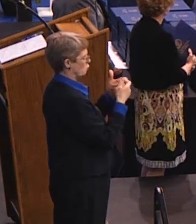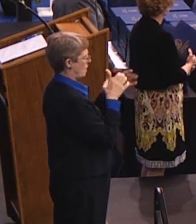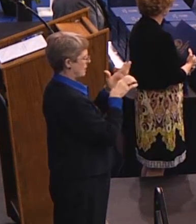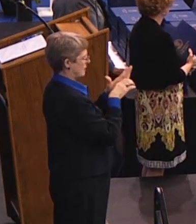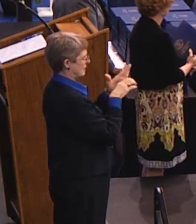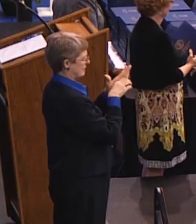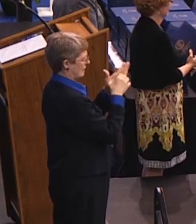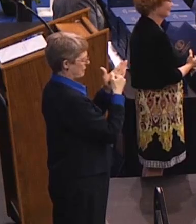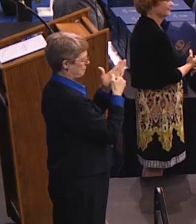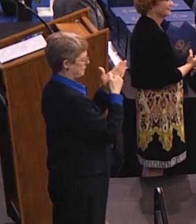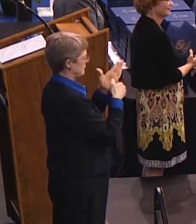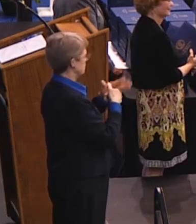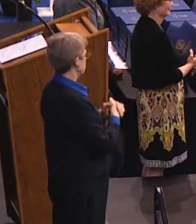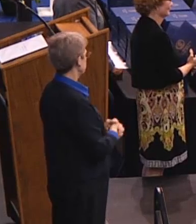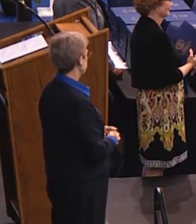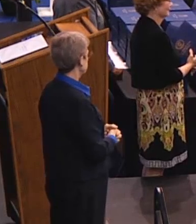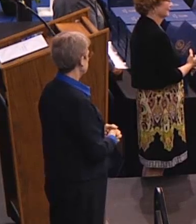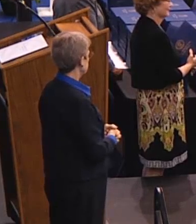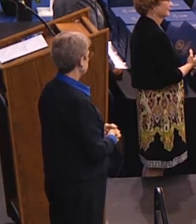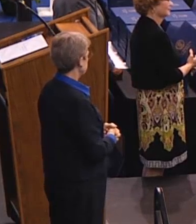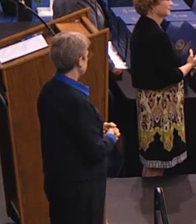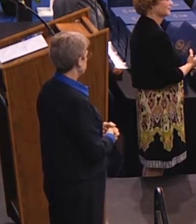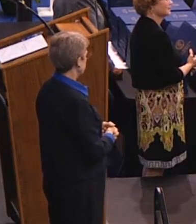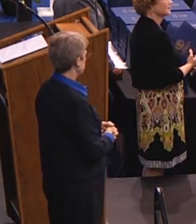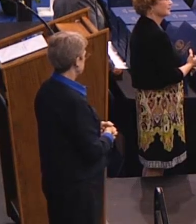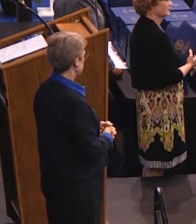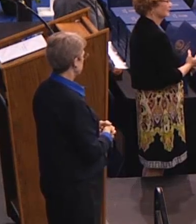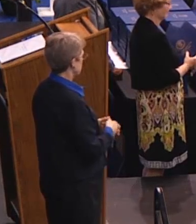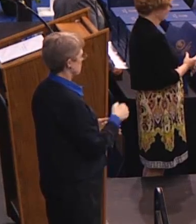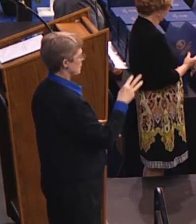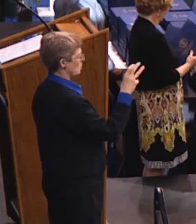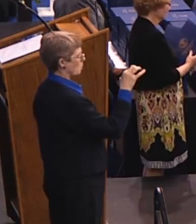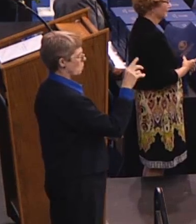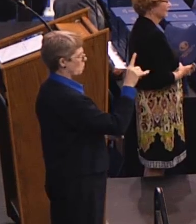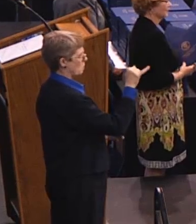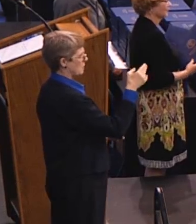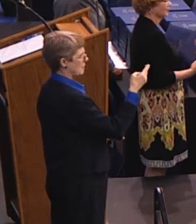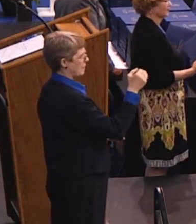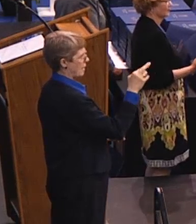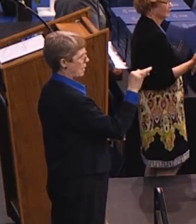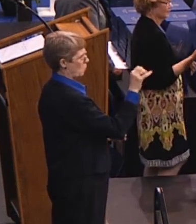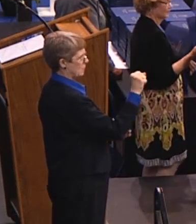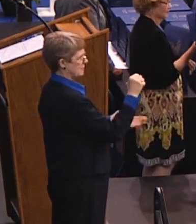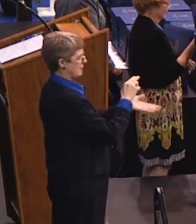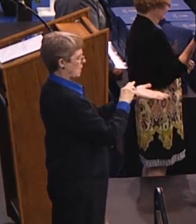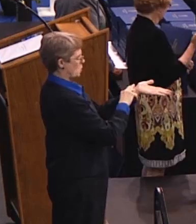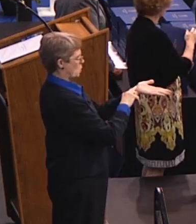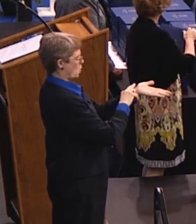Wendy R. Harris, Nursing.